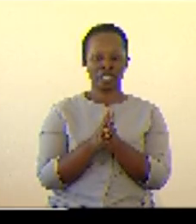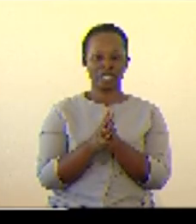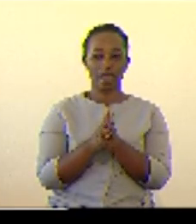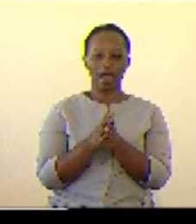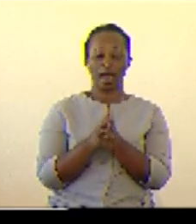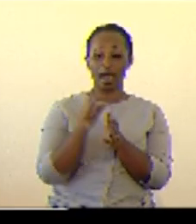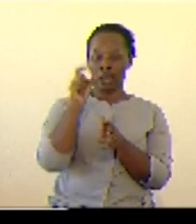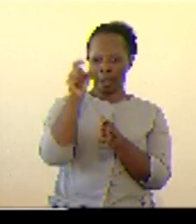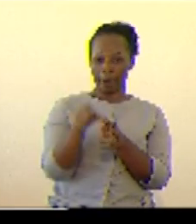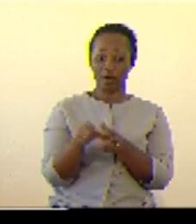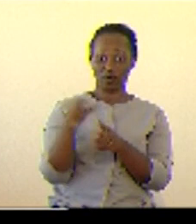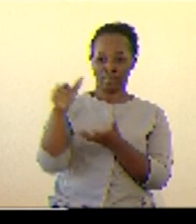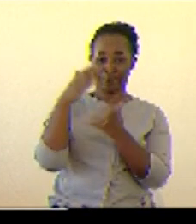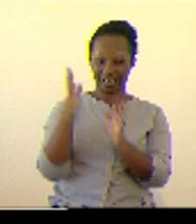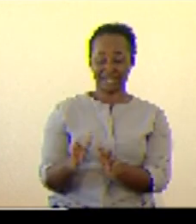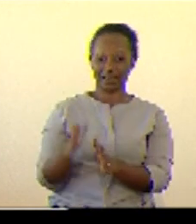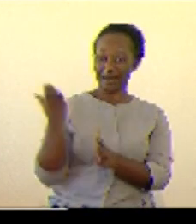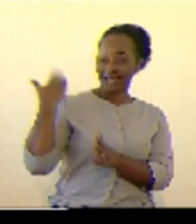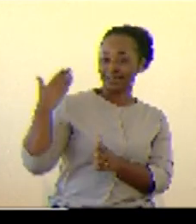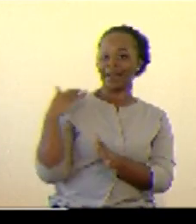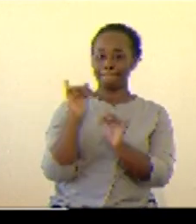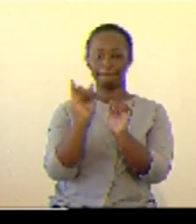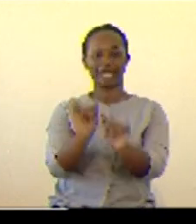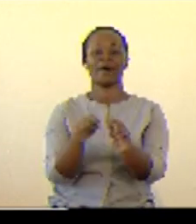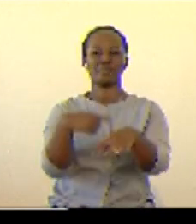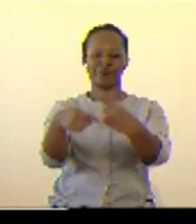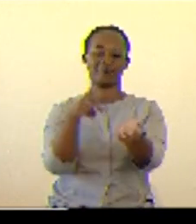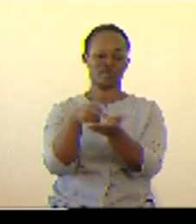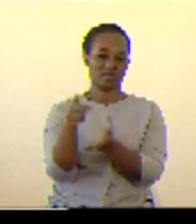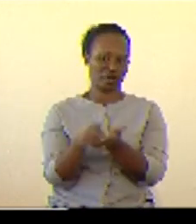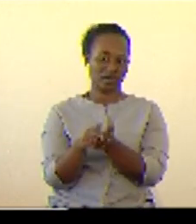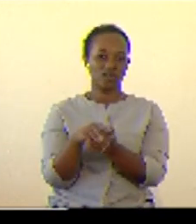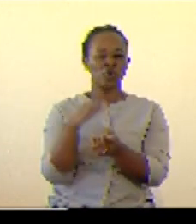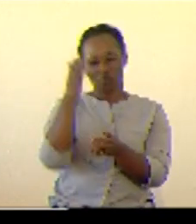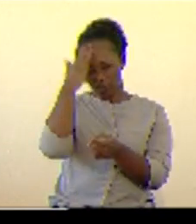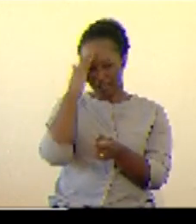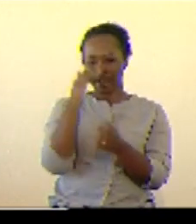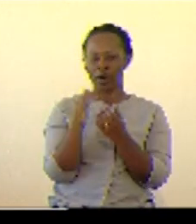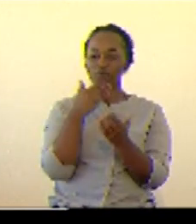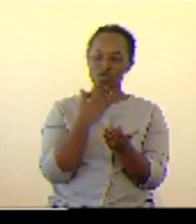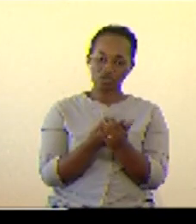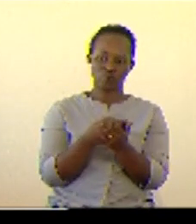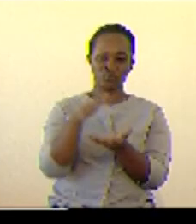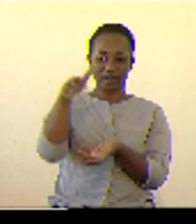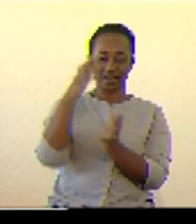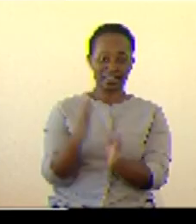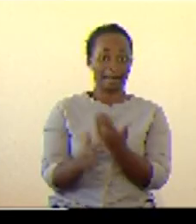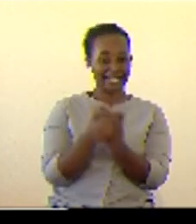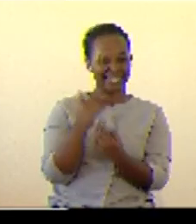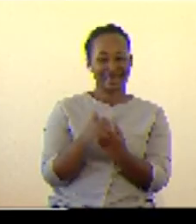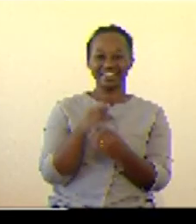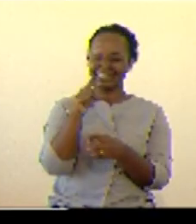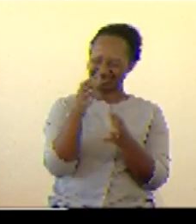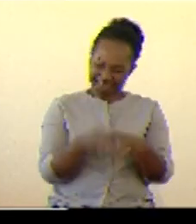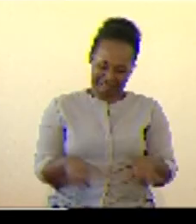turn increases sales. So ensuring good customer care is one of the internal strategies. Because